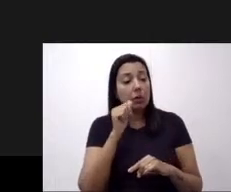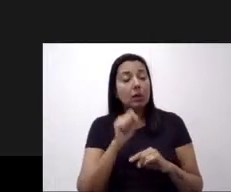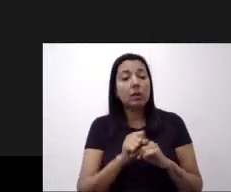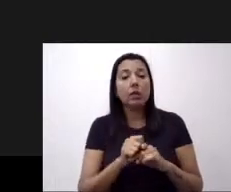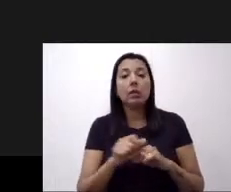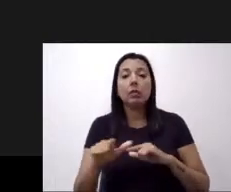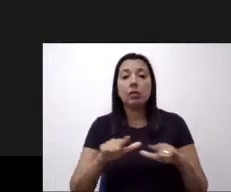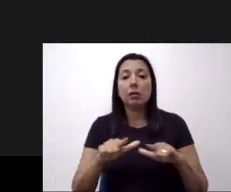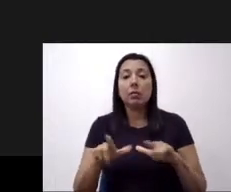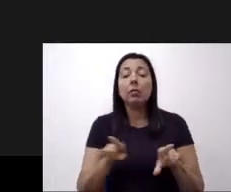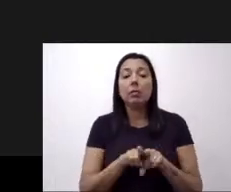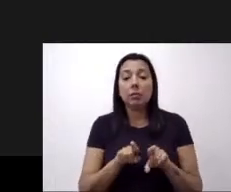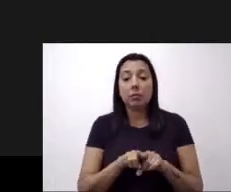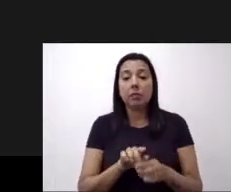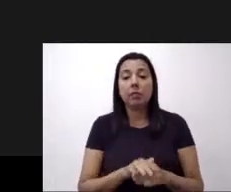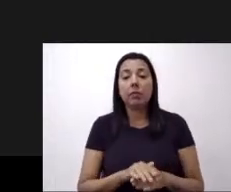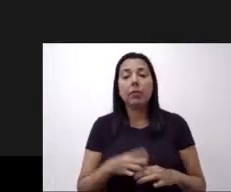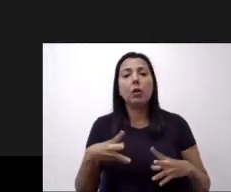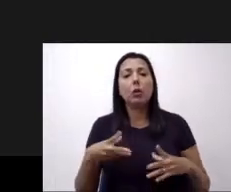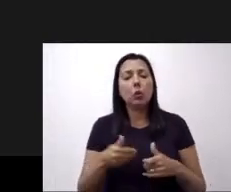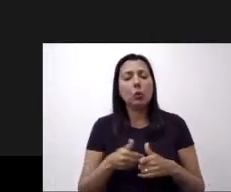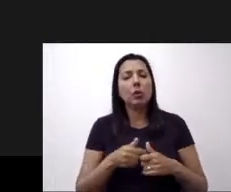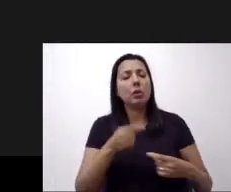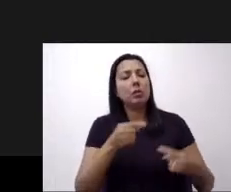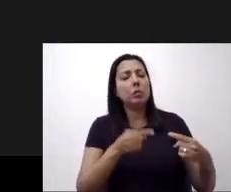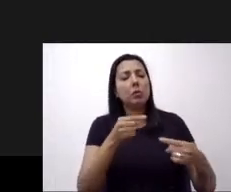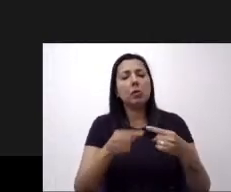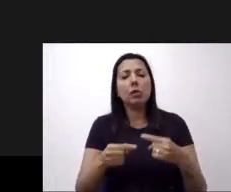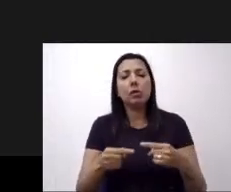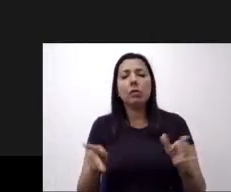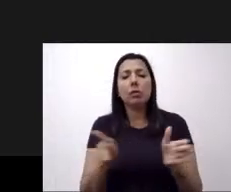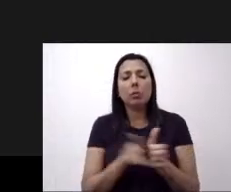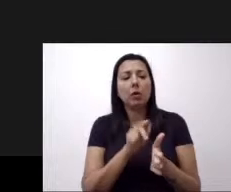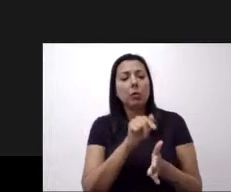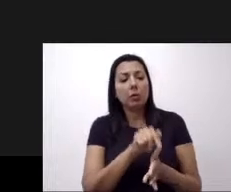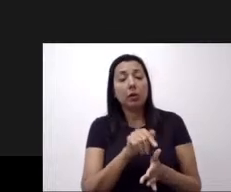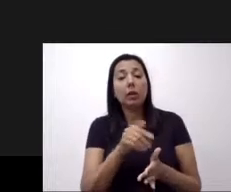All these policies were particularly promoted from the